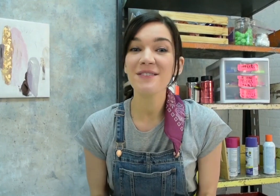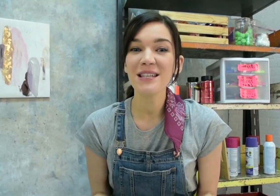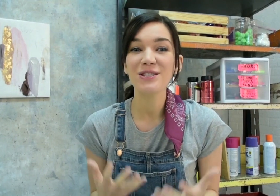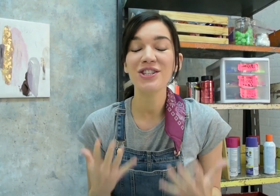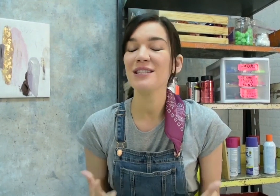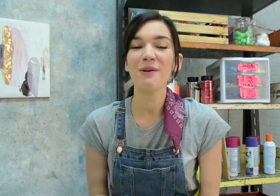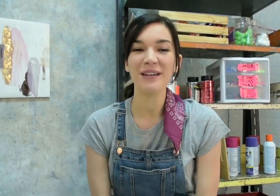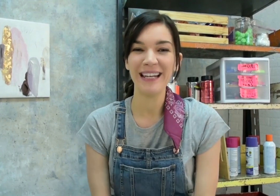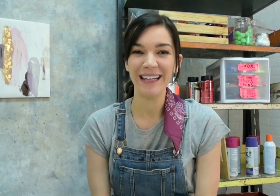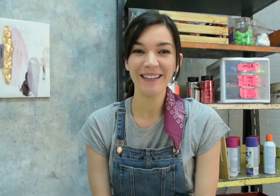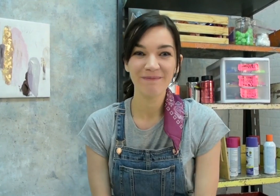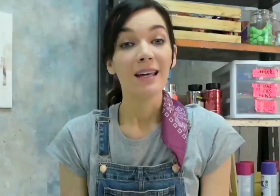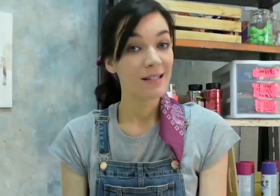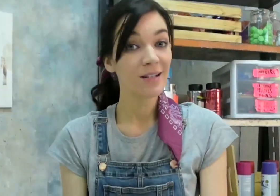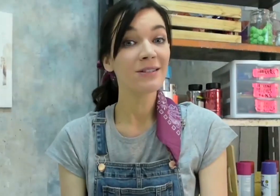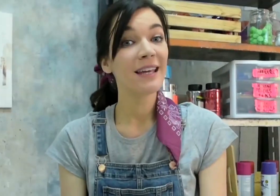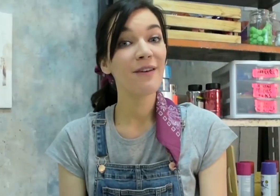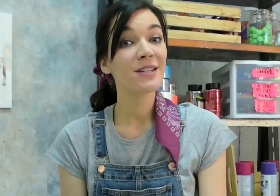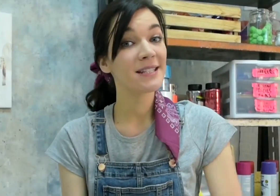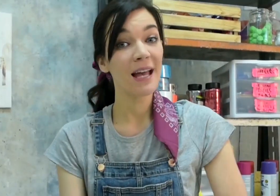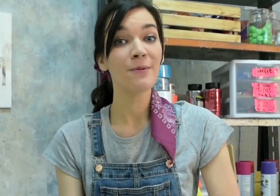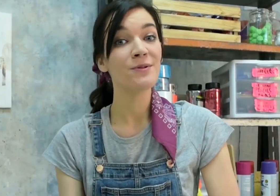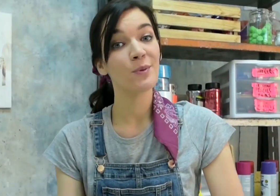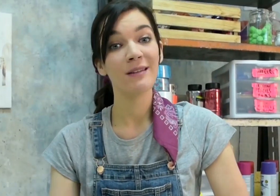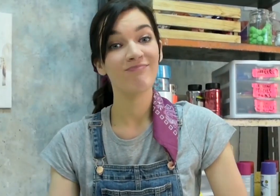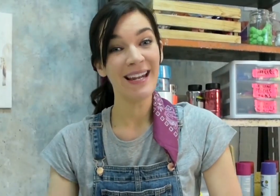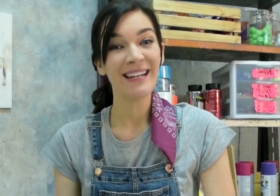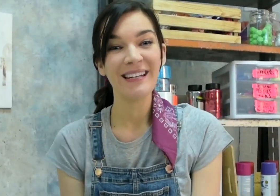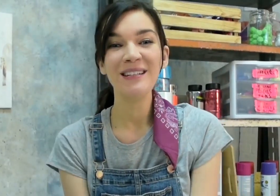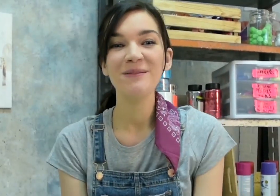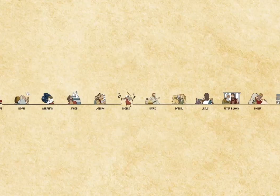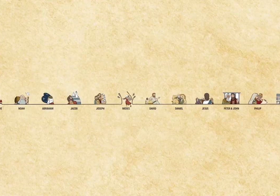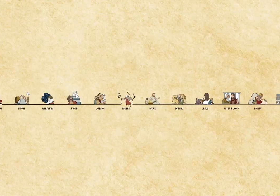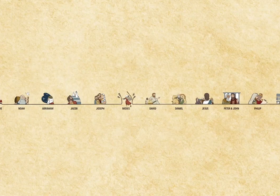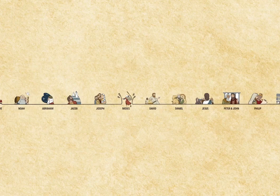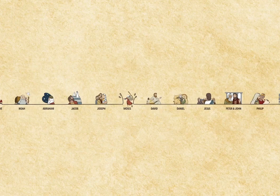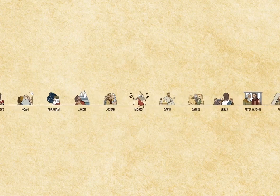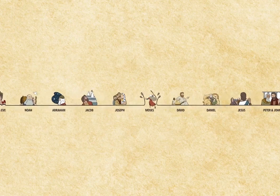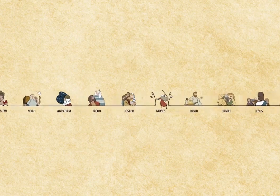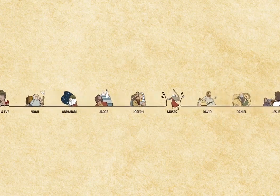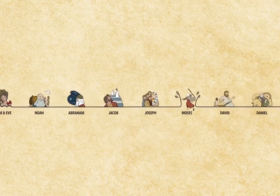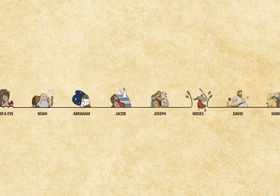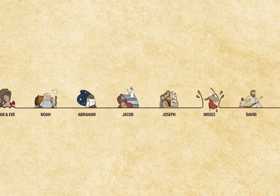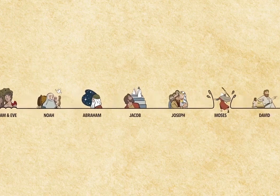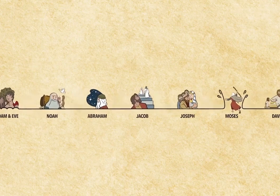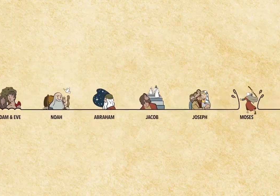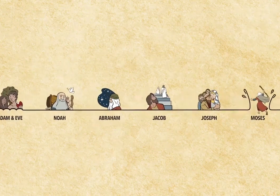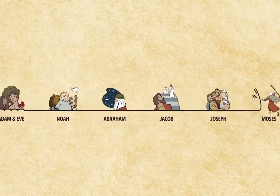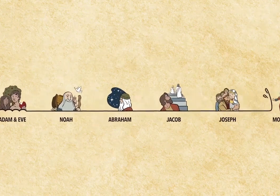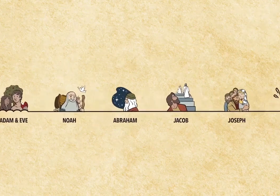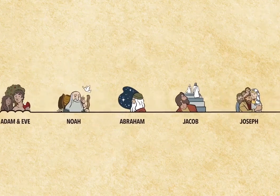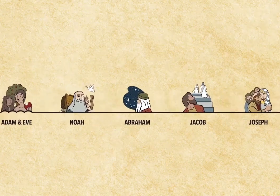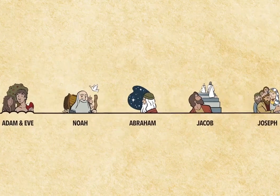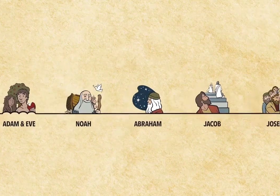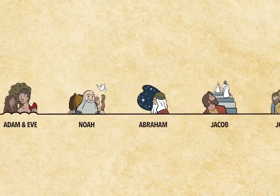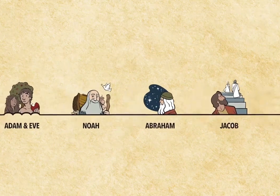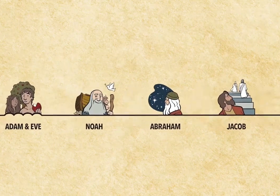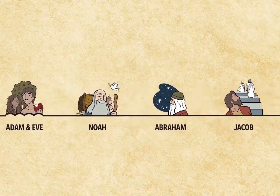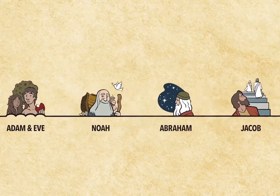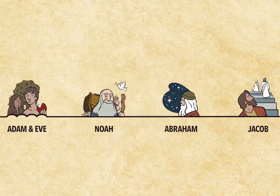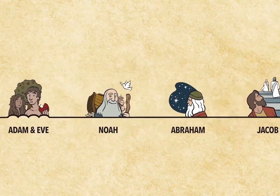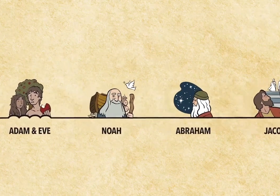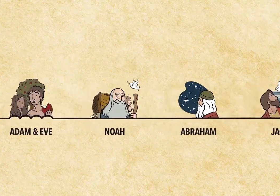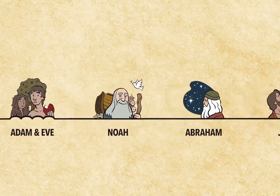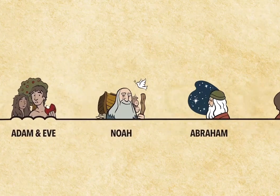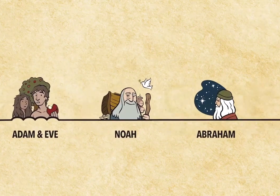Spirit gives us just what we need. He certainly gave the disciples what they needed. God has always had a plan to send a helper. In the Old Testament,